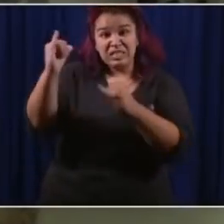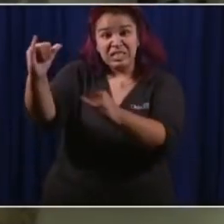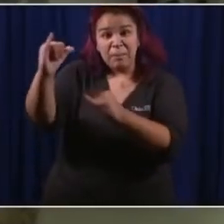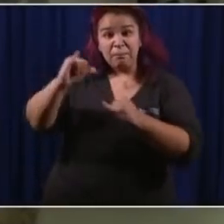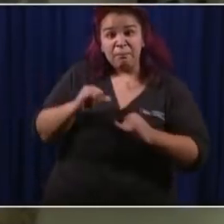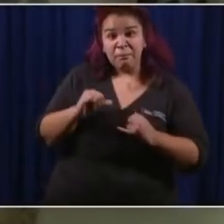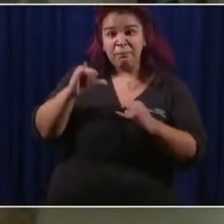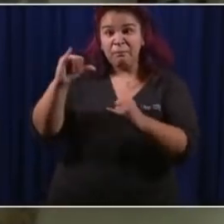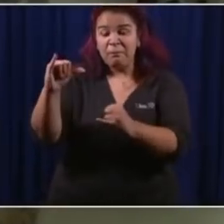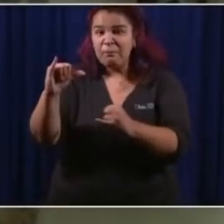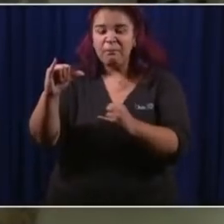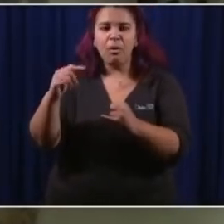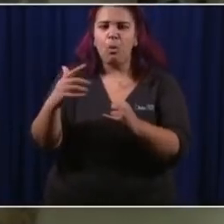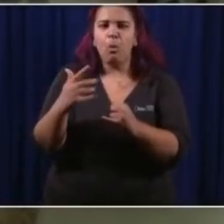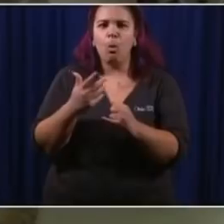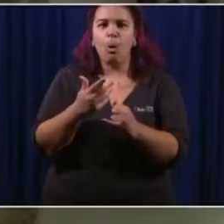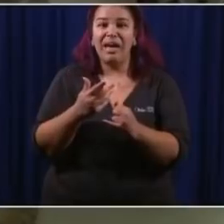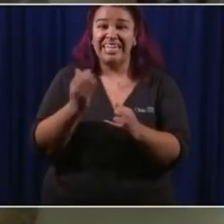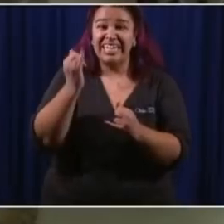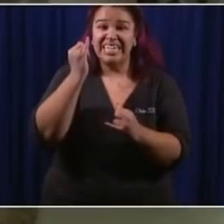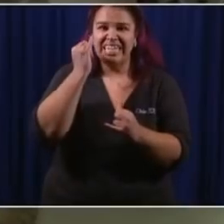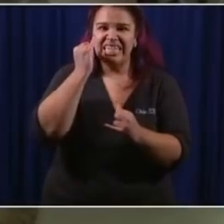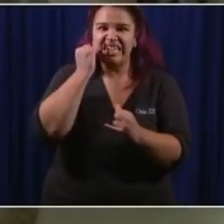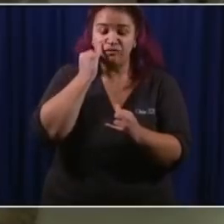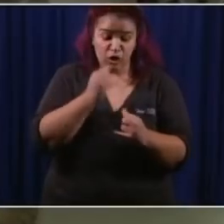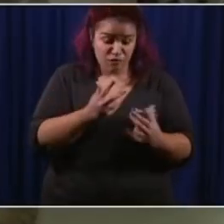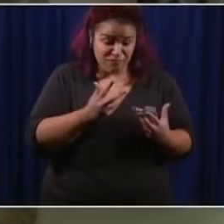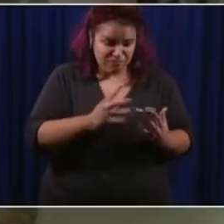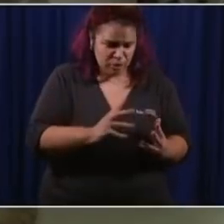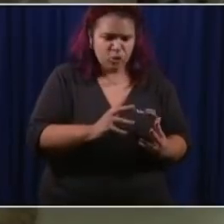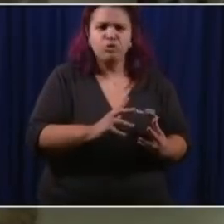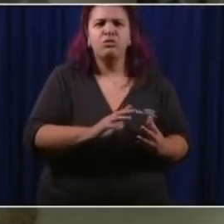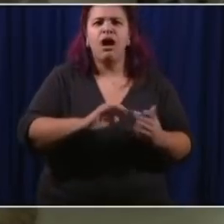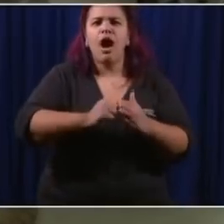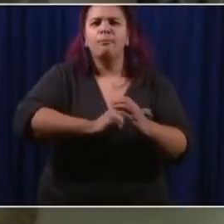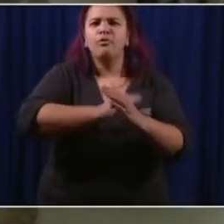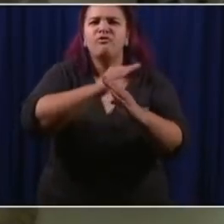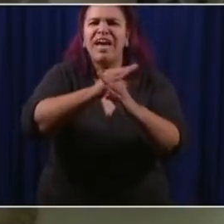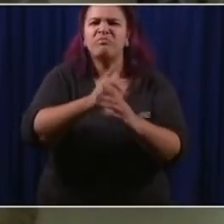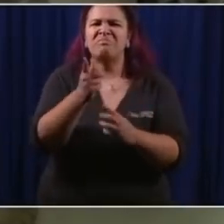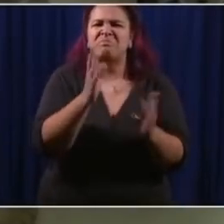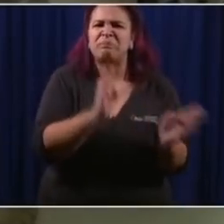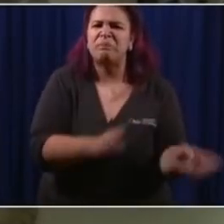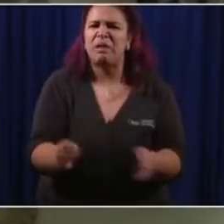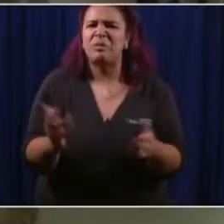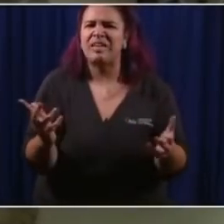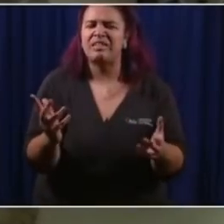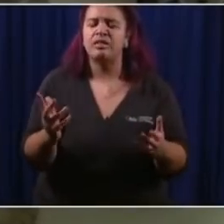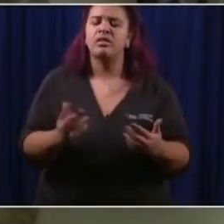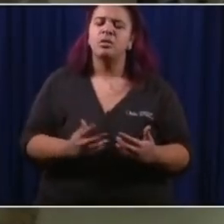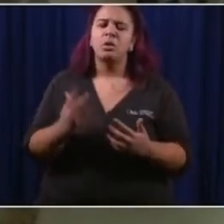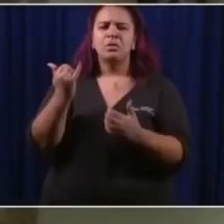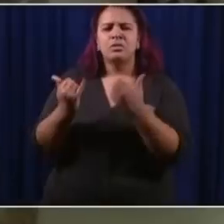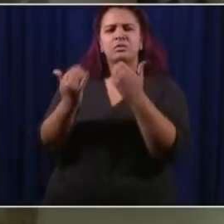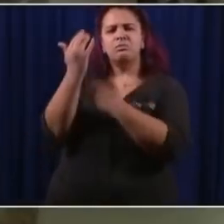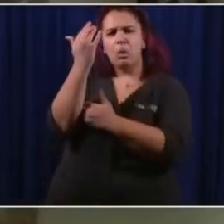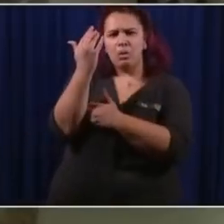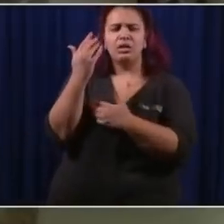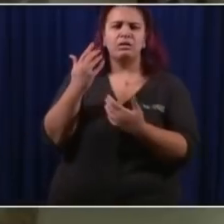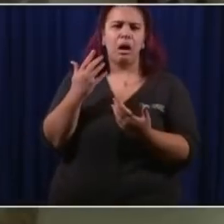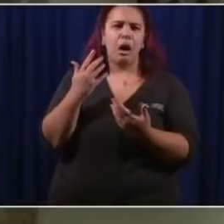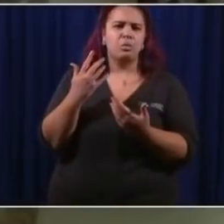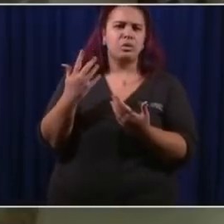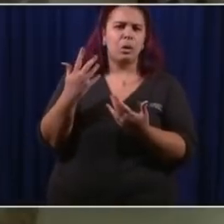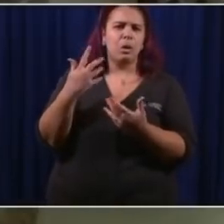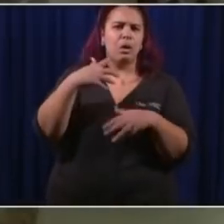so, how do you prevent that? How do you deal with that when it comes up? Well, I was on a call this morning that I put together